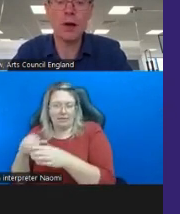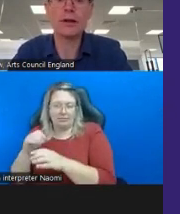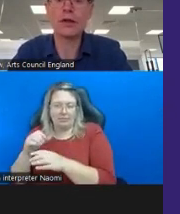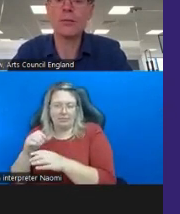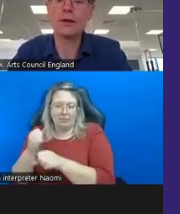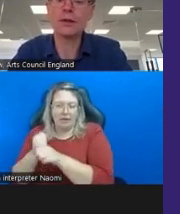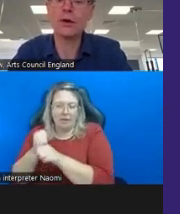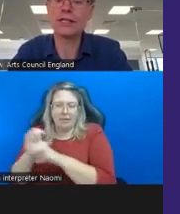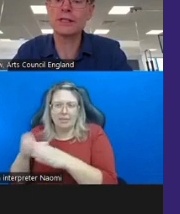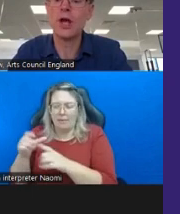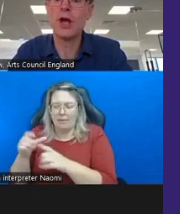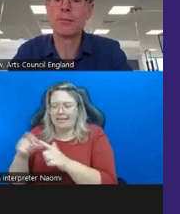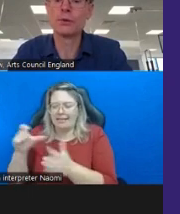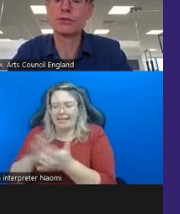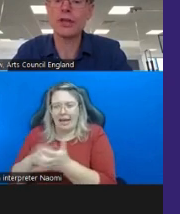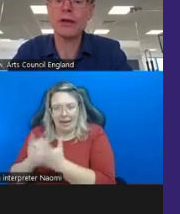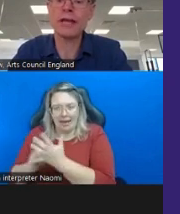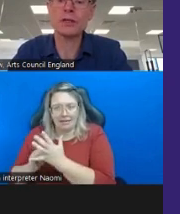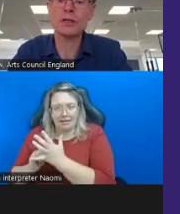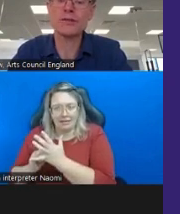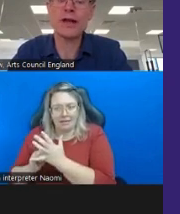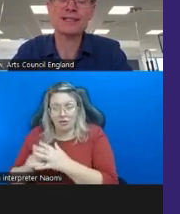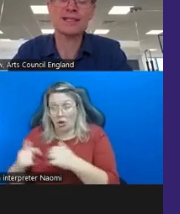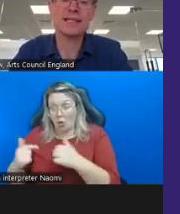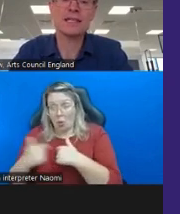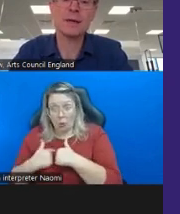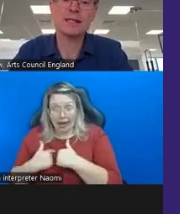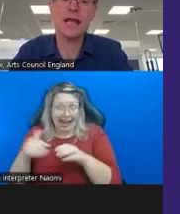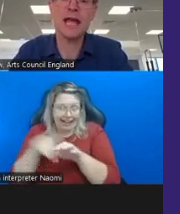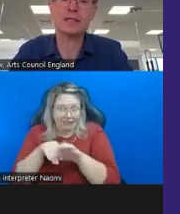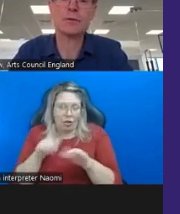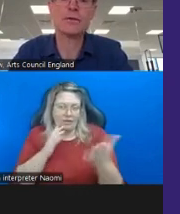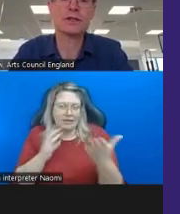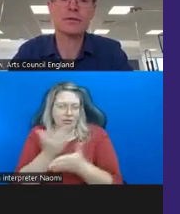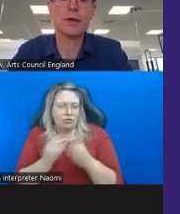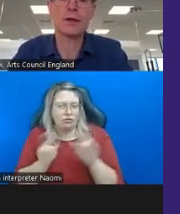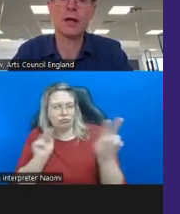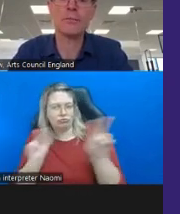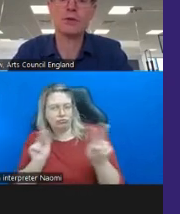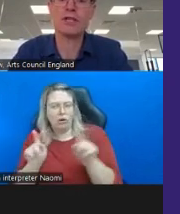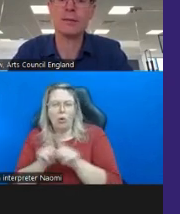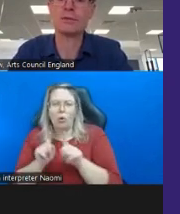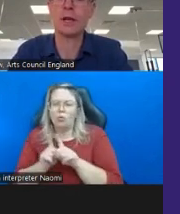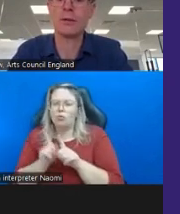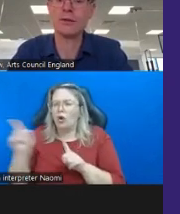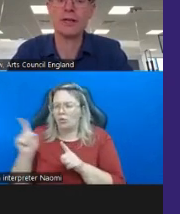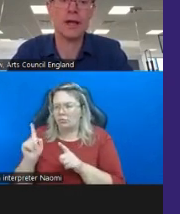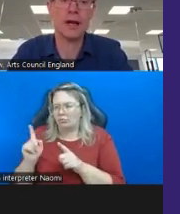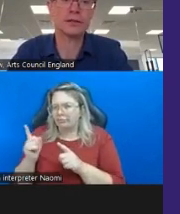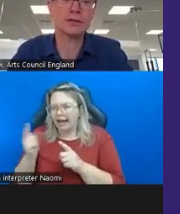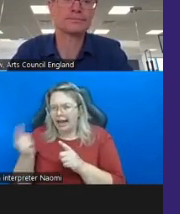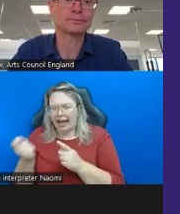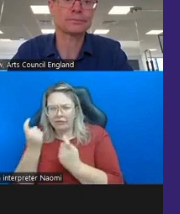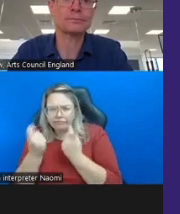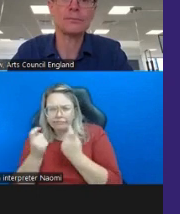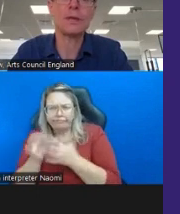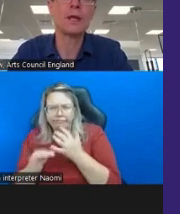be a good partner for the combined authorities, but also in terms of acting as DCMS's expert voice around museums, libraries and the